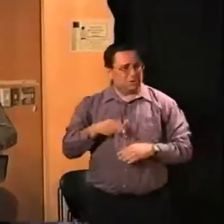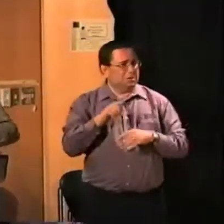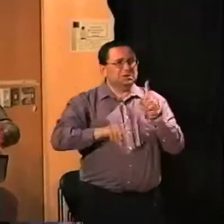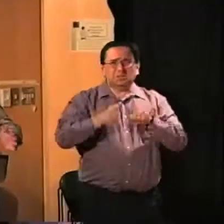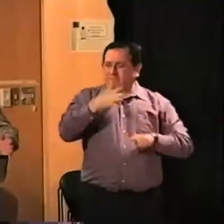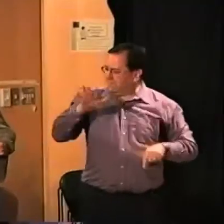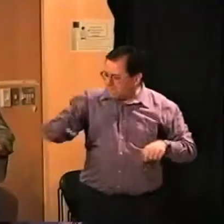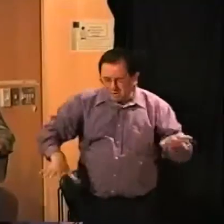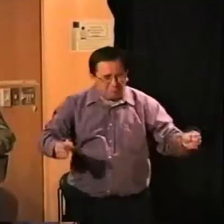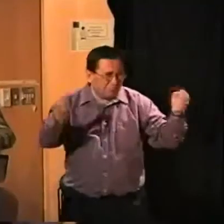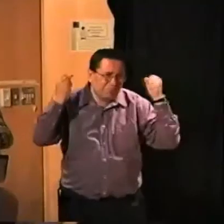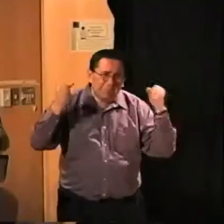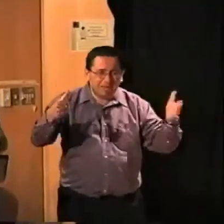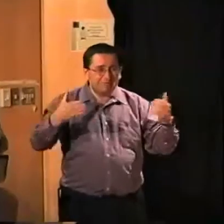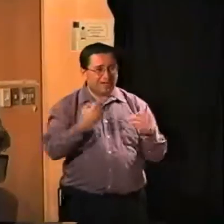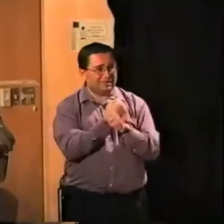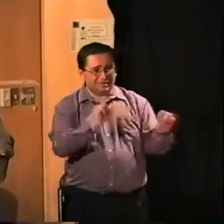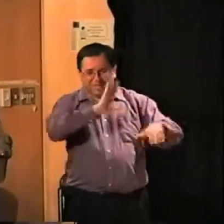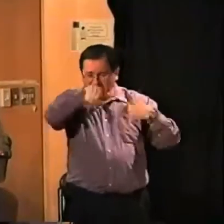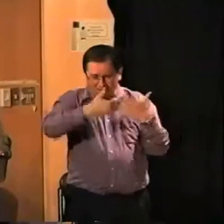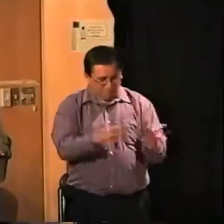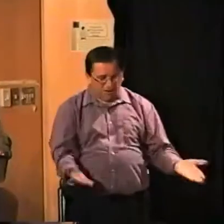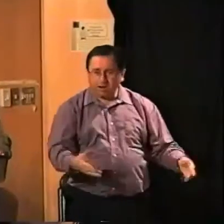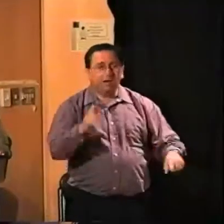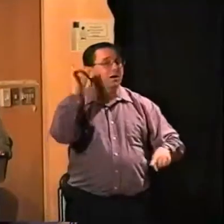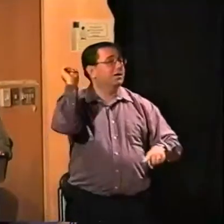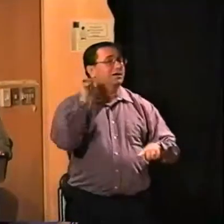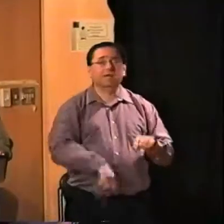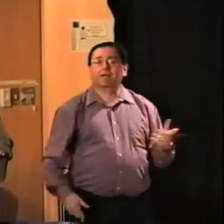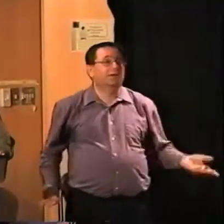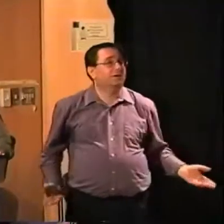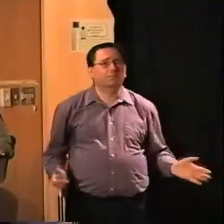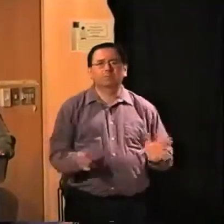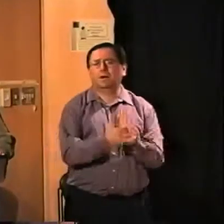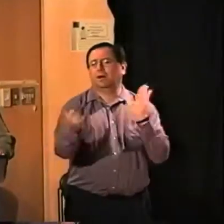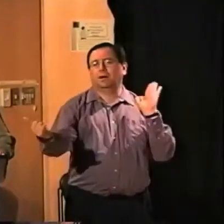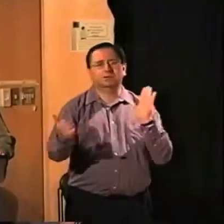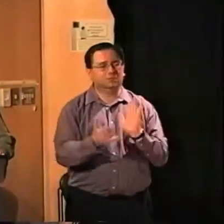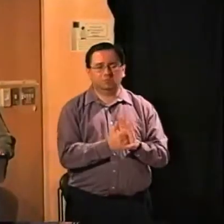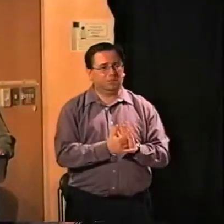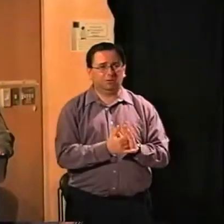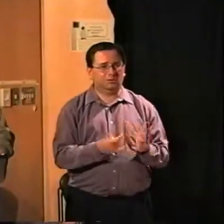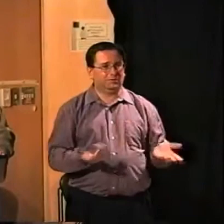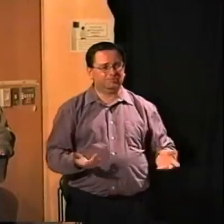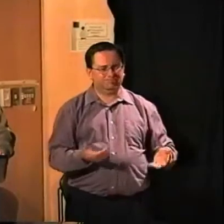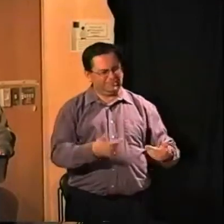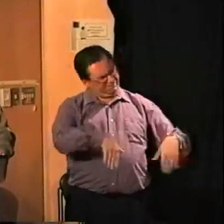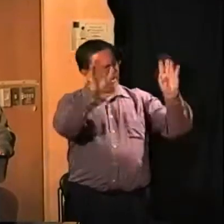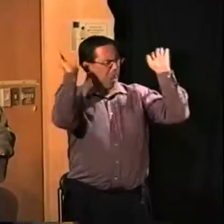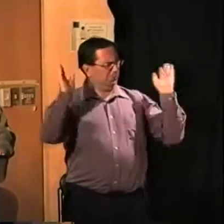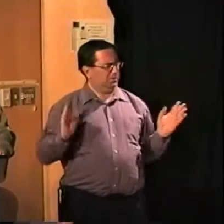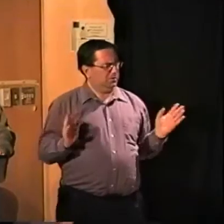starfish. There's thousands of them. You can't possibly save them all. You can't make a difference. Give up."